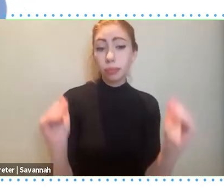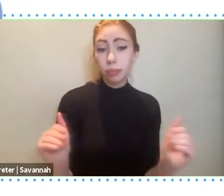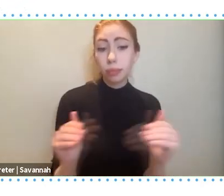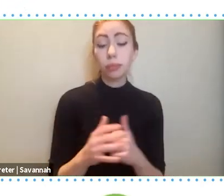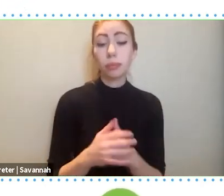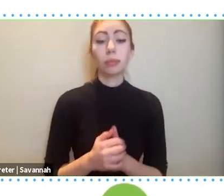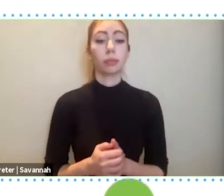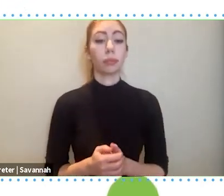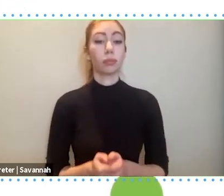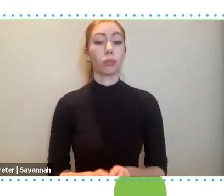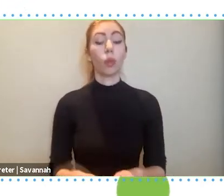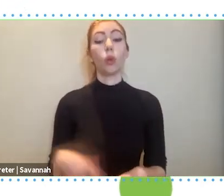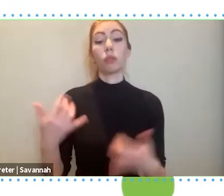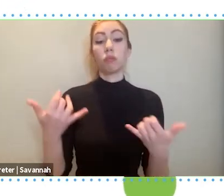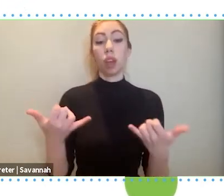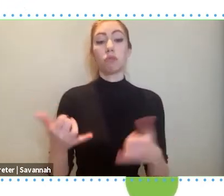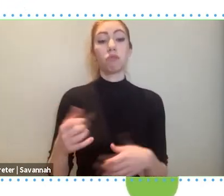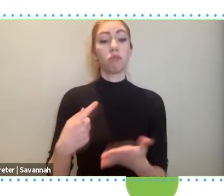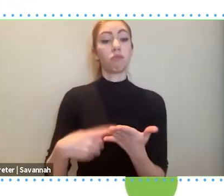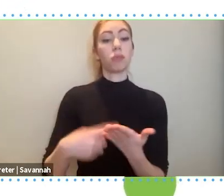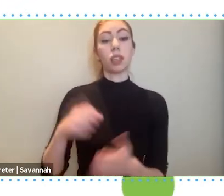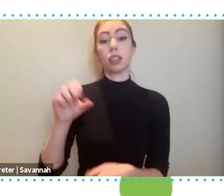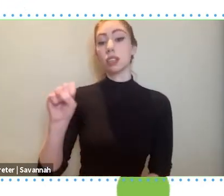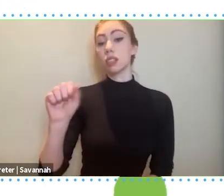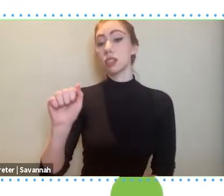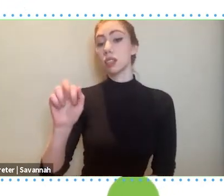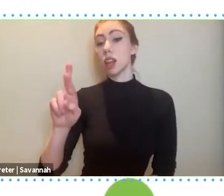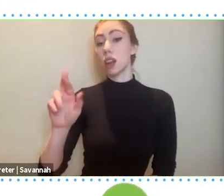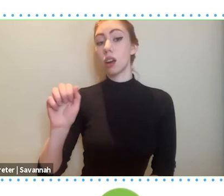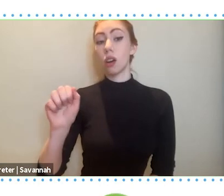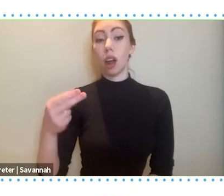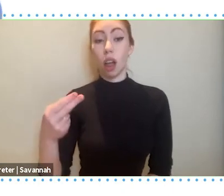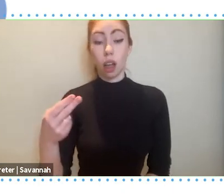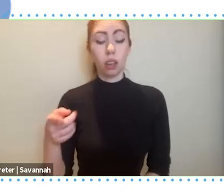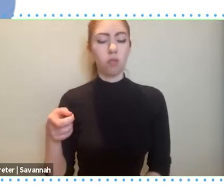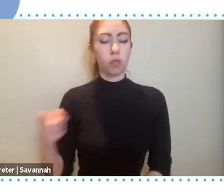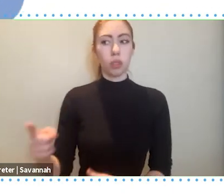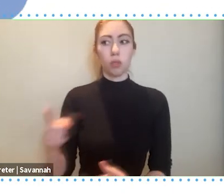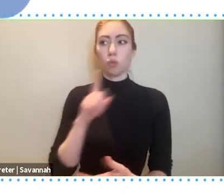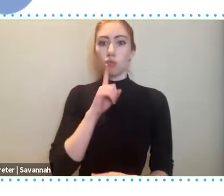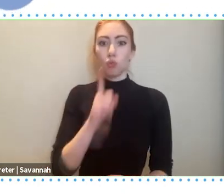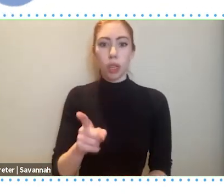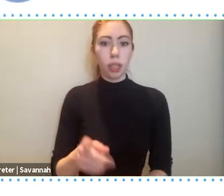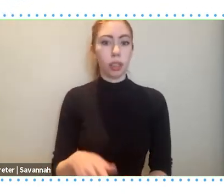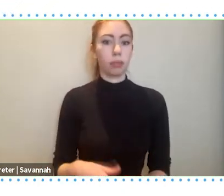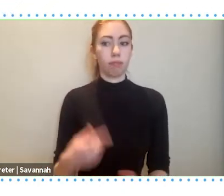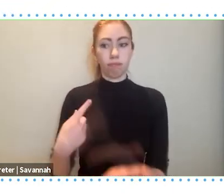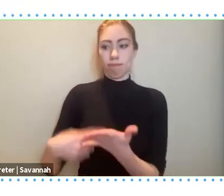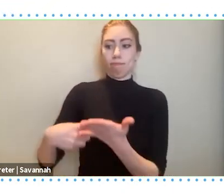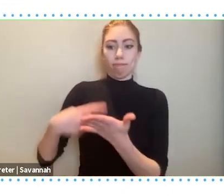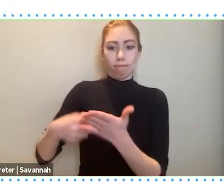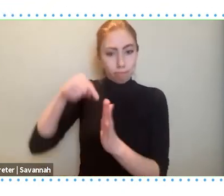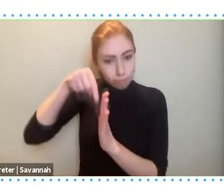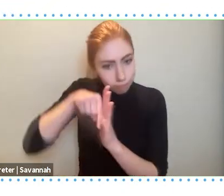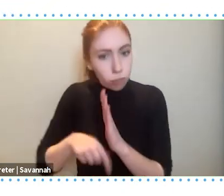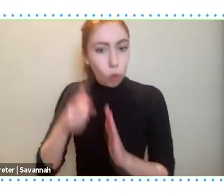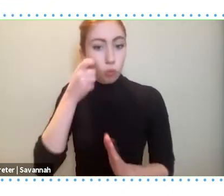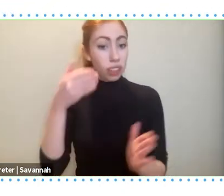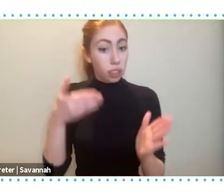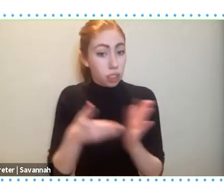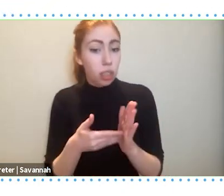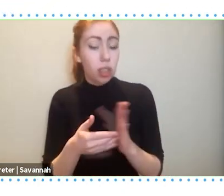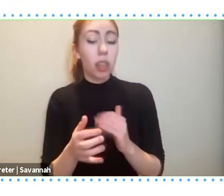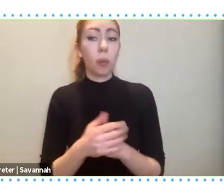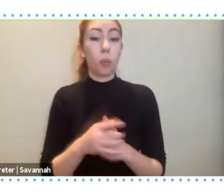on racism and diversity in post-secondary settings. And this is where we get into kind of questioning this